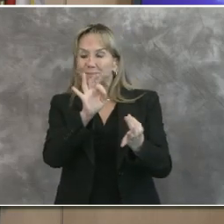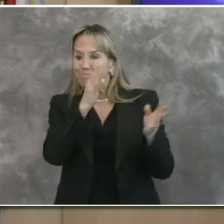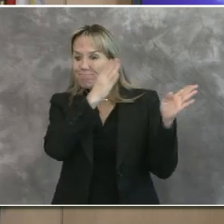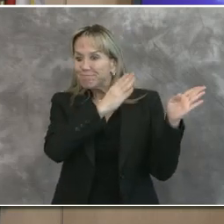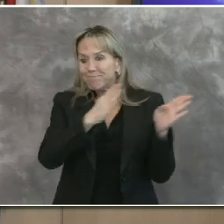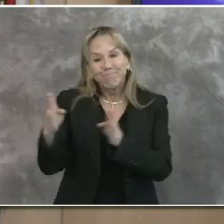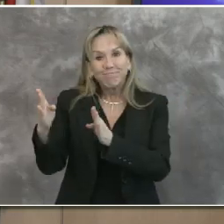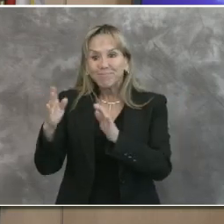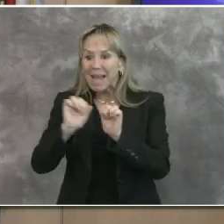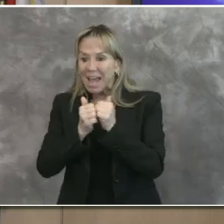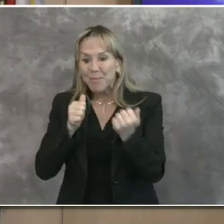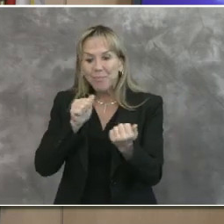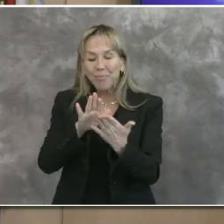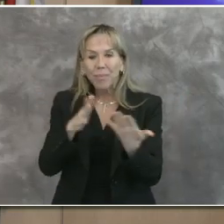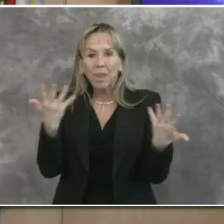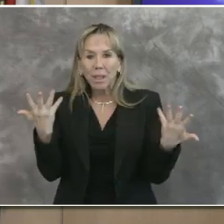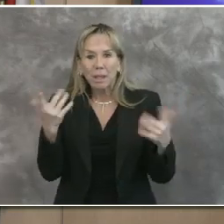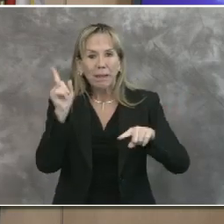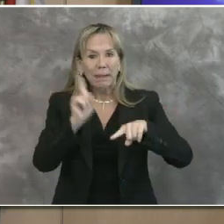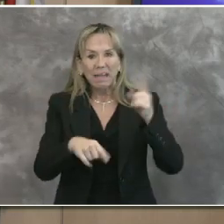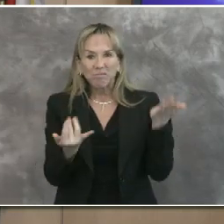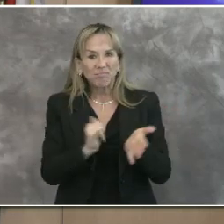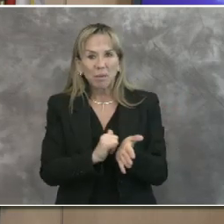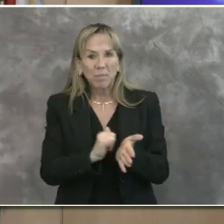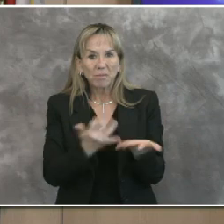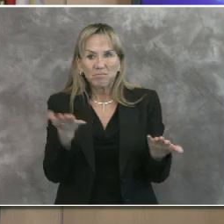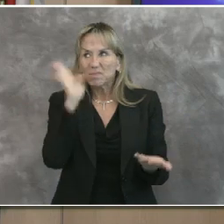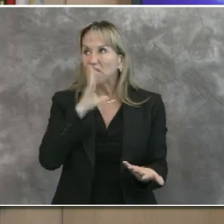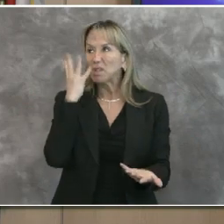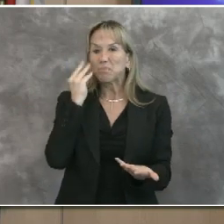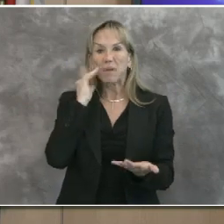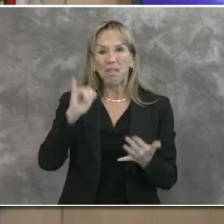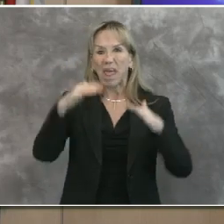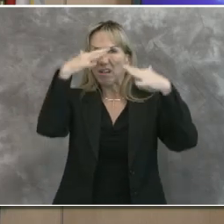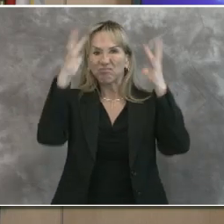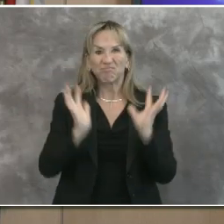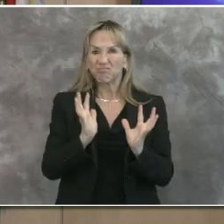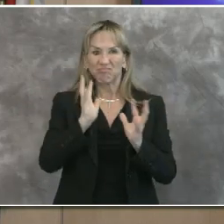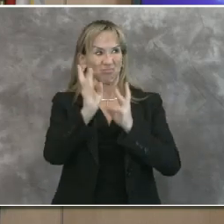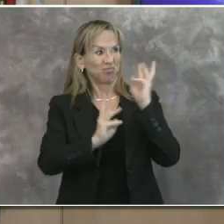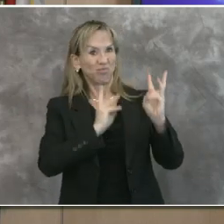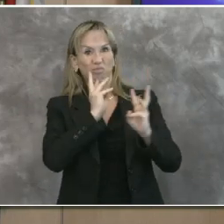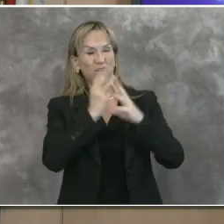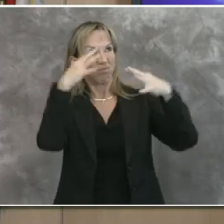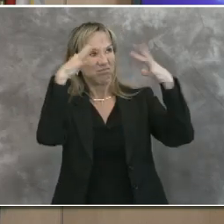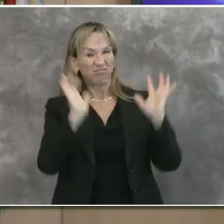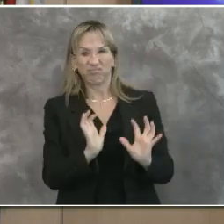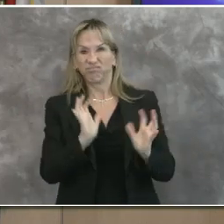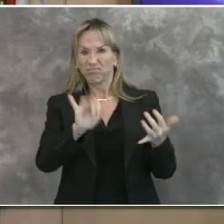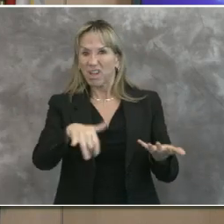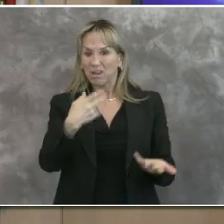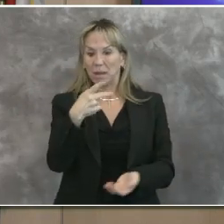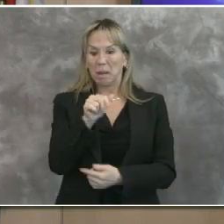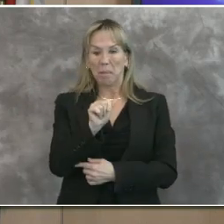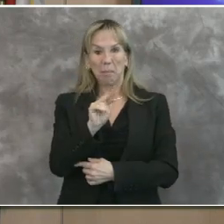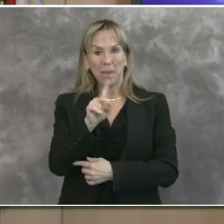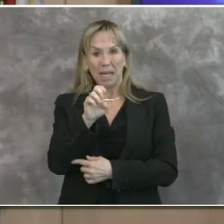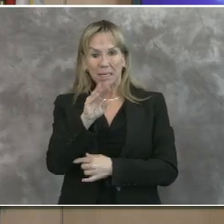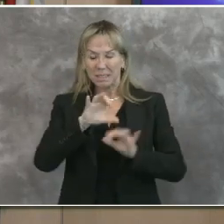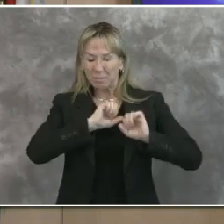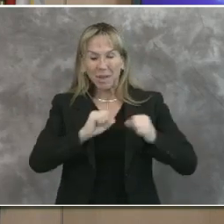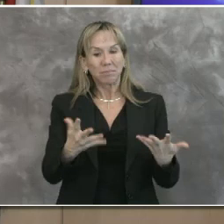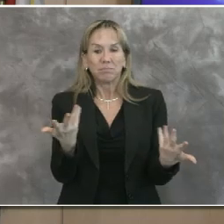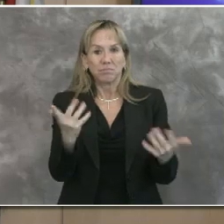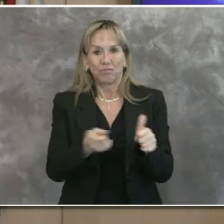an unprecedented global pandemic. We are trying as a county as best we can to navigate through a difficult and